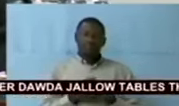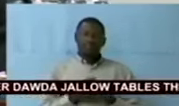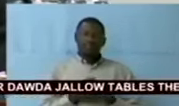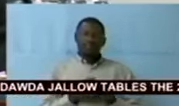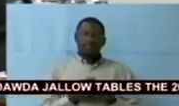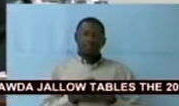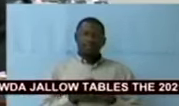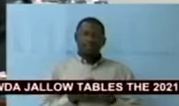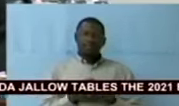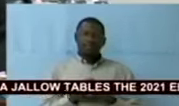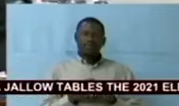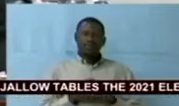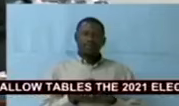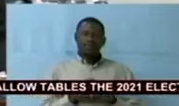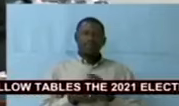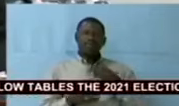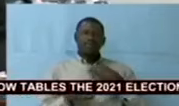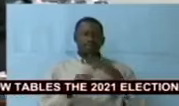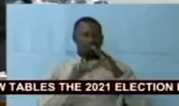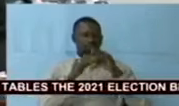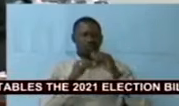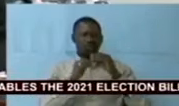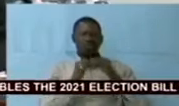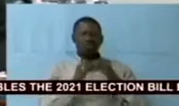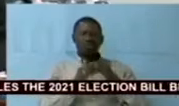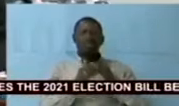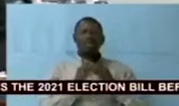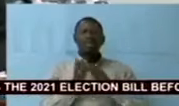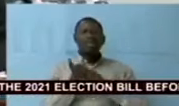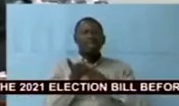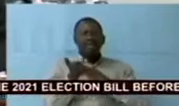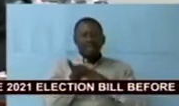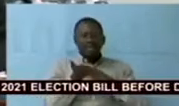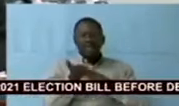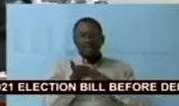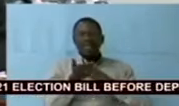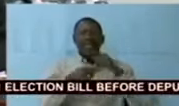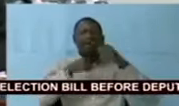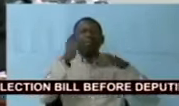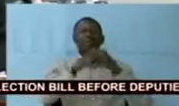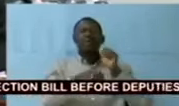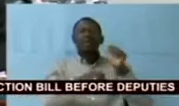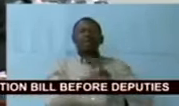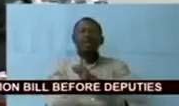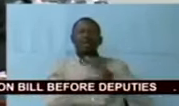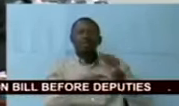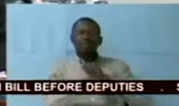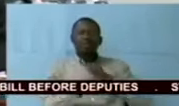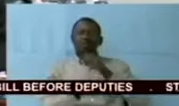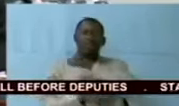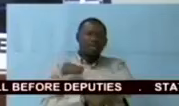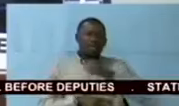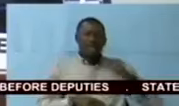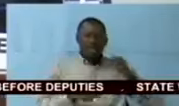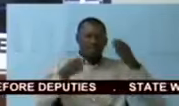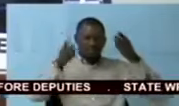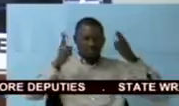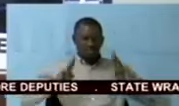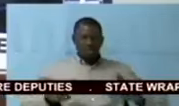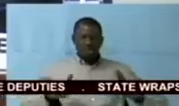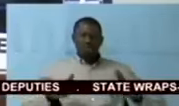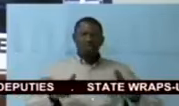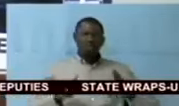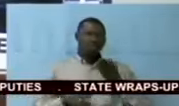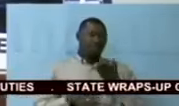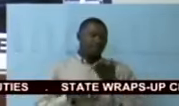briefly about the economic crime law. Silanga diamu wati sutun kono nga jube nyi fankatinya luwal nyinti.